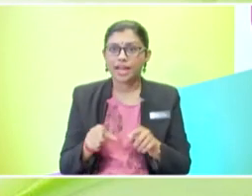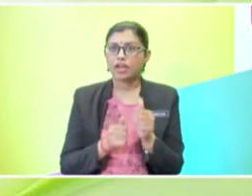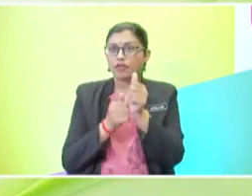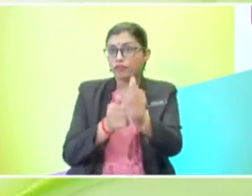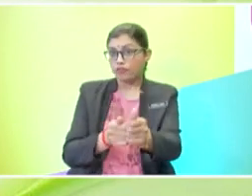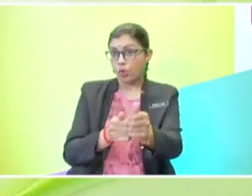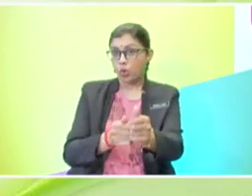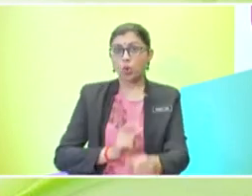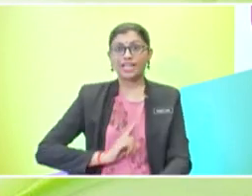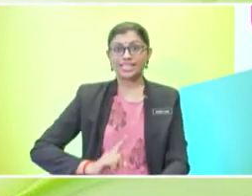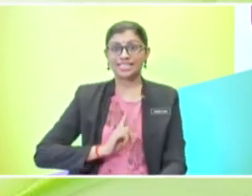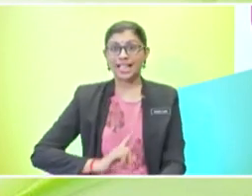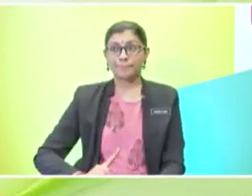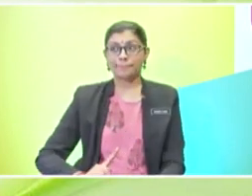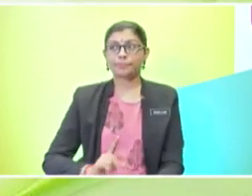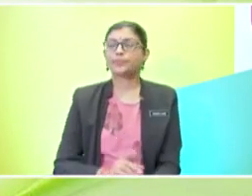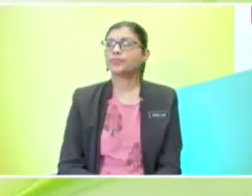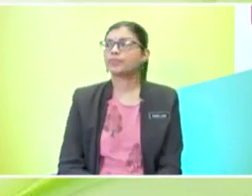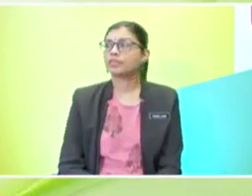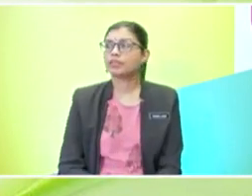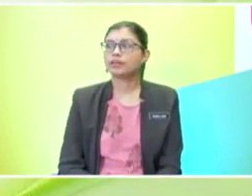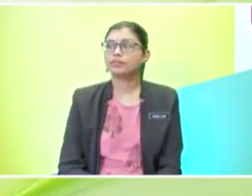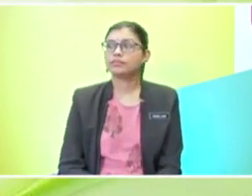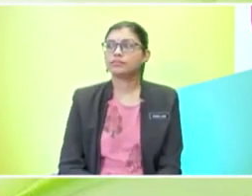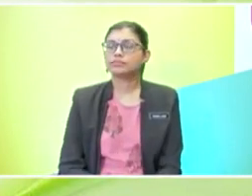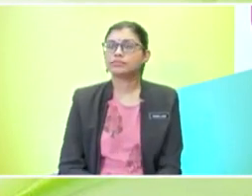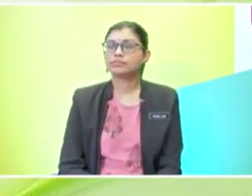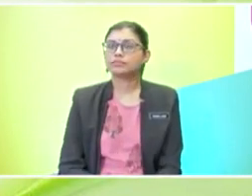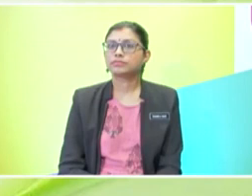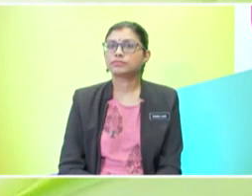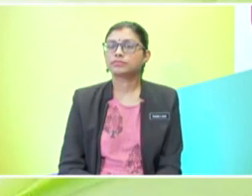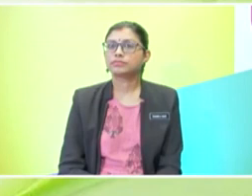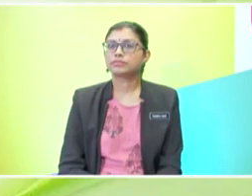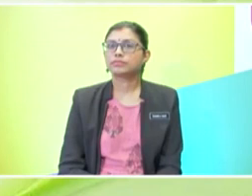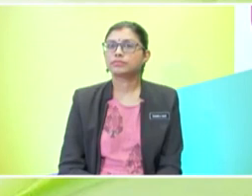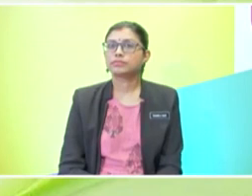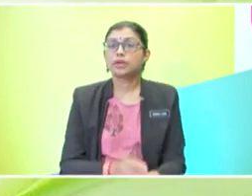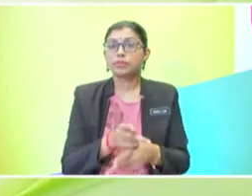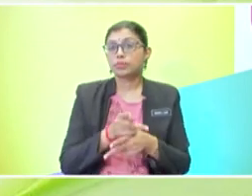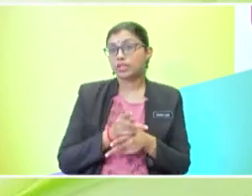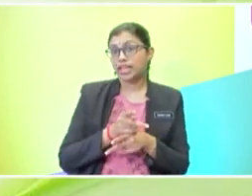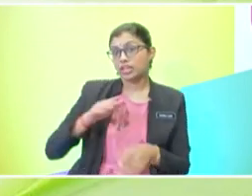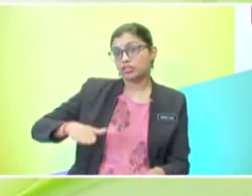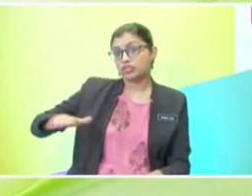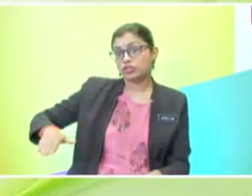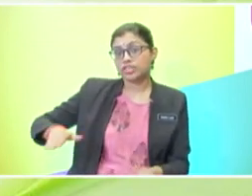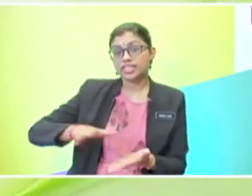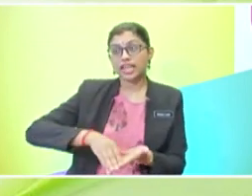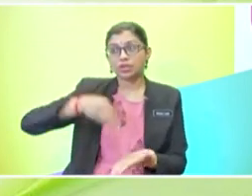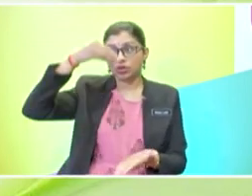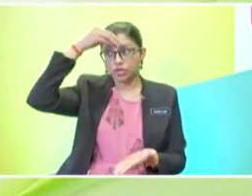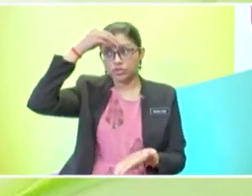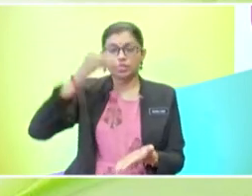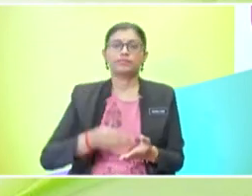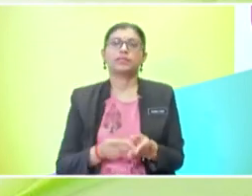Mm-hmm. Okay, types of takaful are family and general. Okay, so for family, we have protection. And also for children education. For general, as